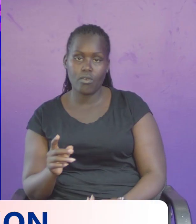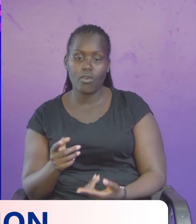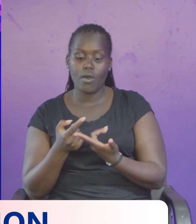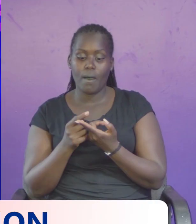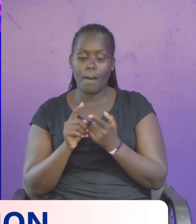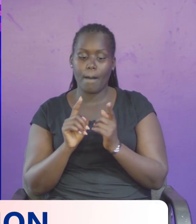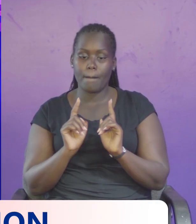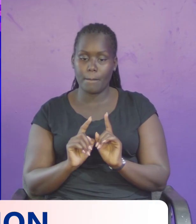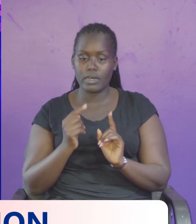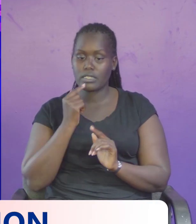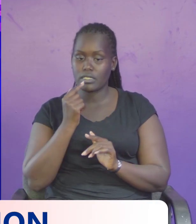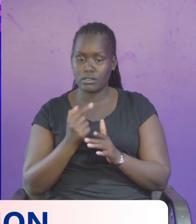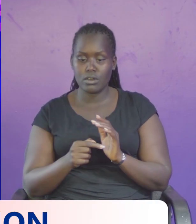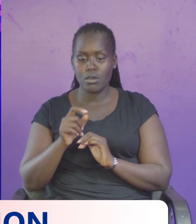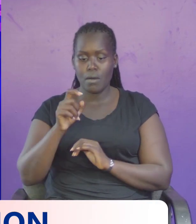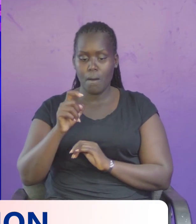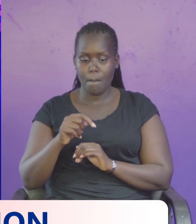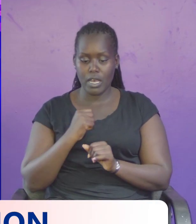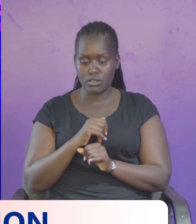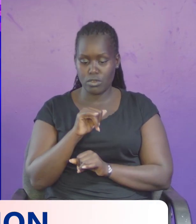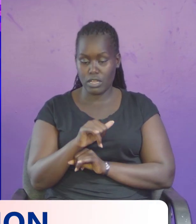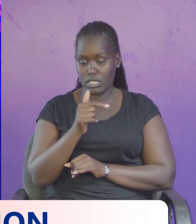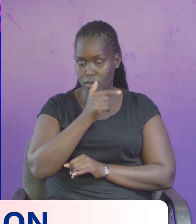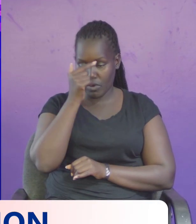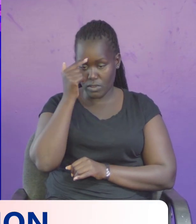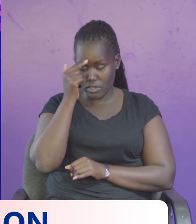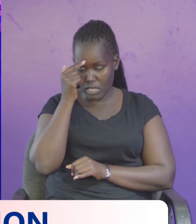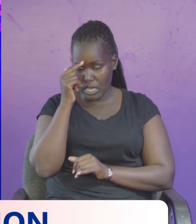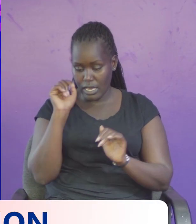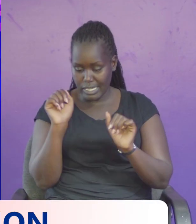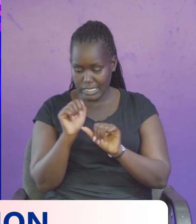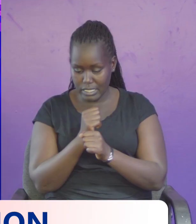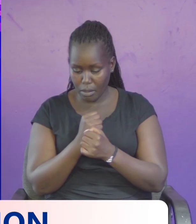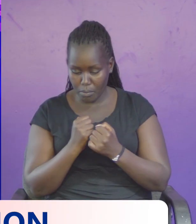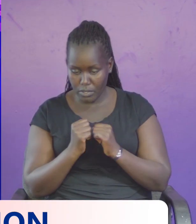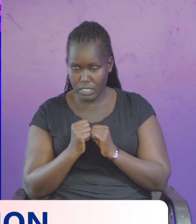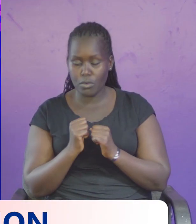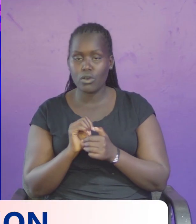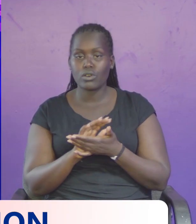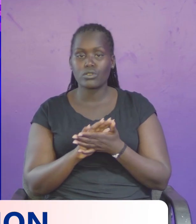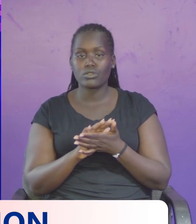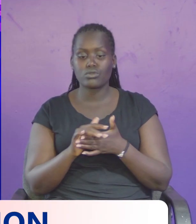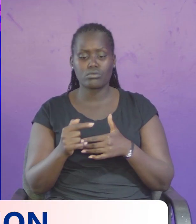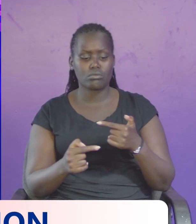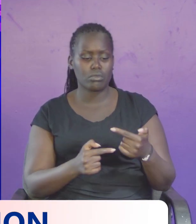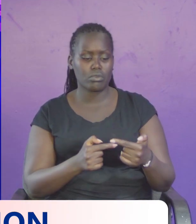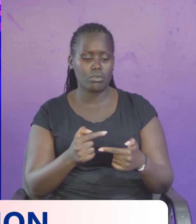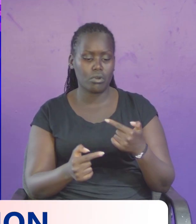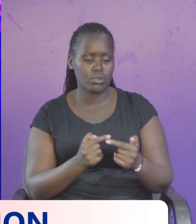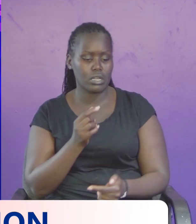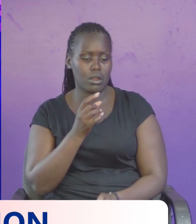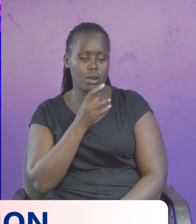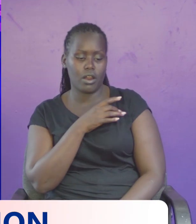some point they said that we must go for this because we cannot be we cannot continue to be